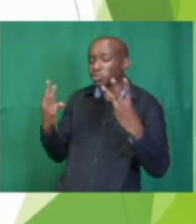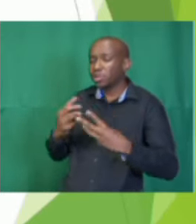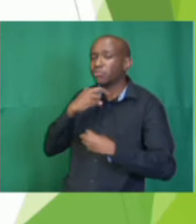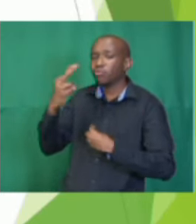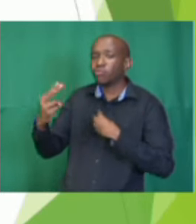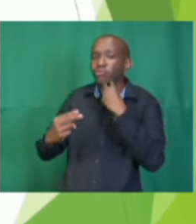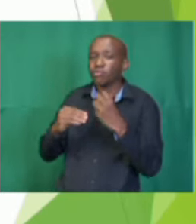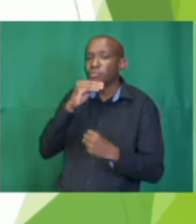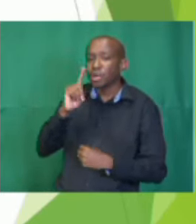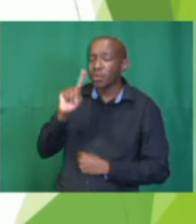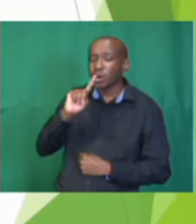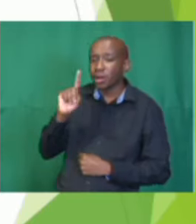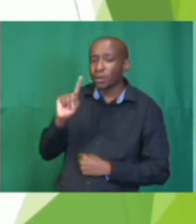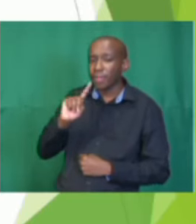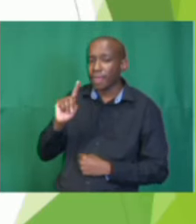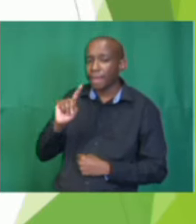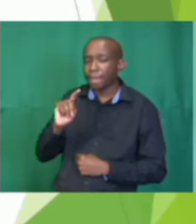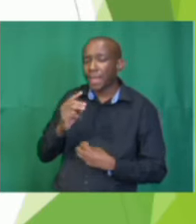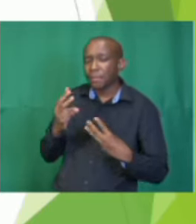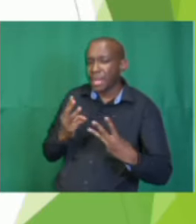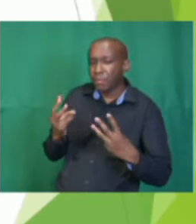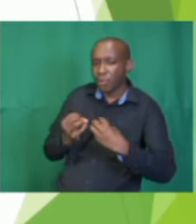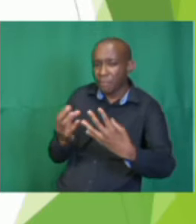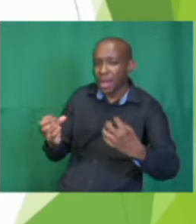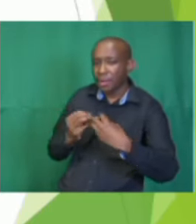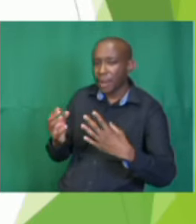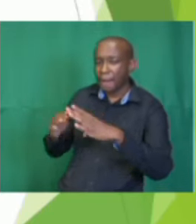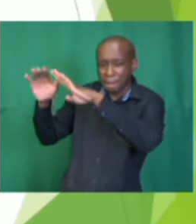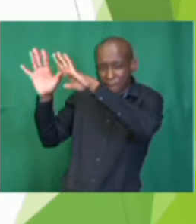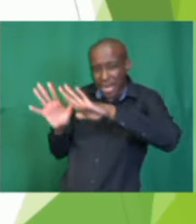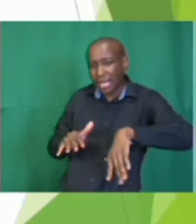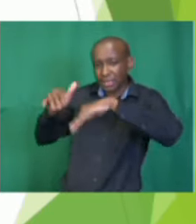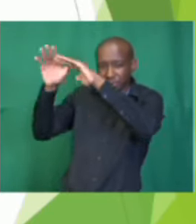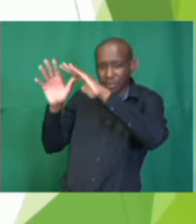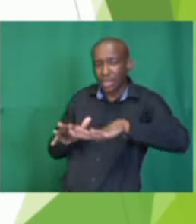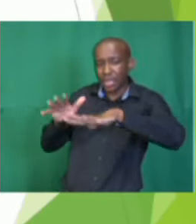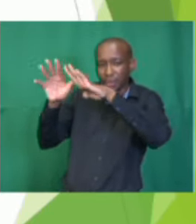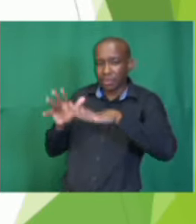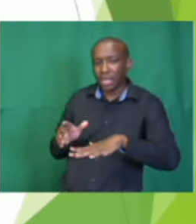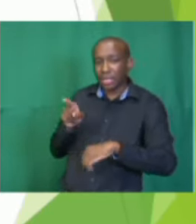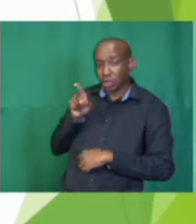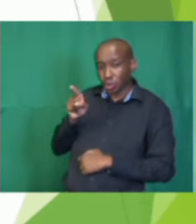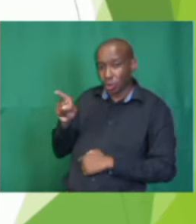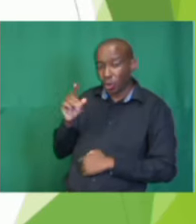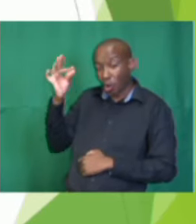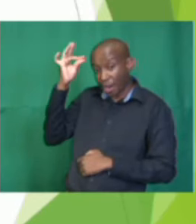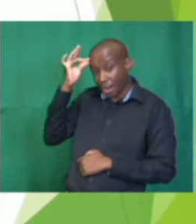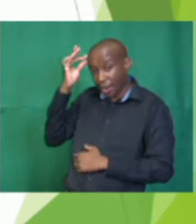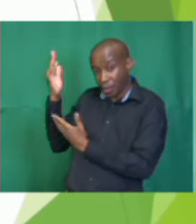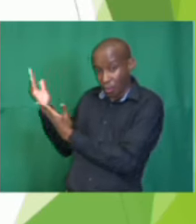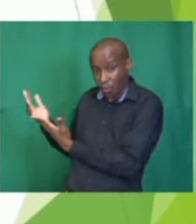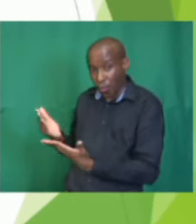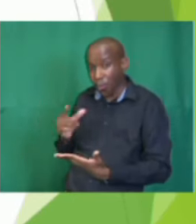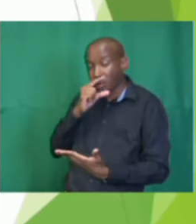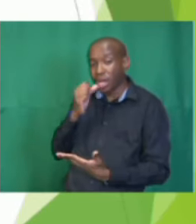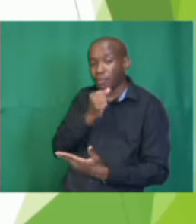They shouted, the multitude shouted, "Blessed is he who comes, blessed is the king who comes in